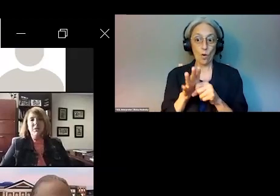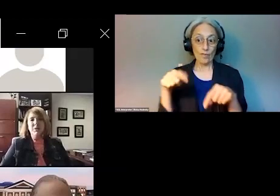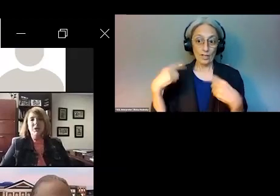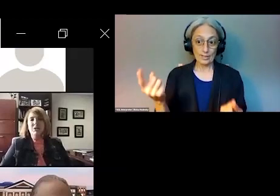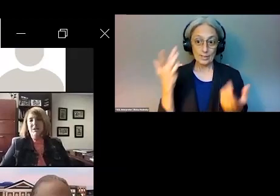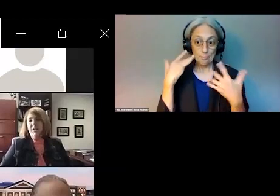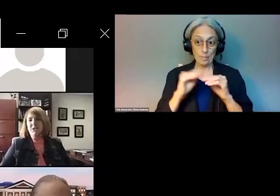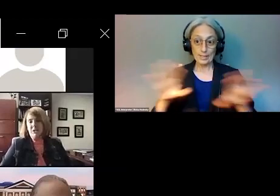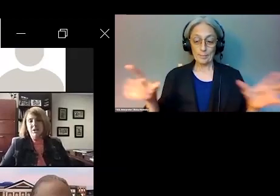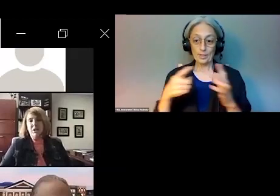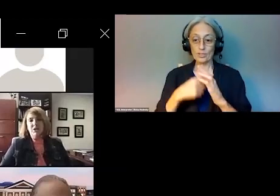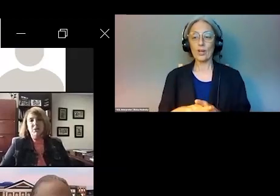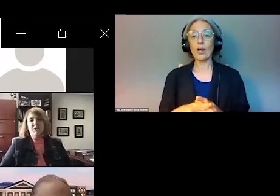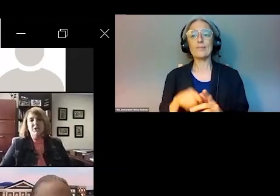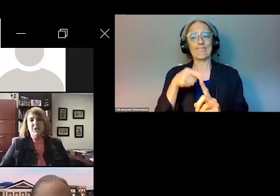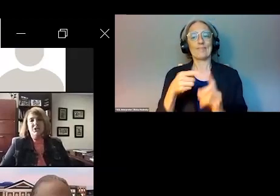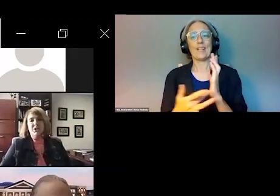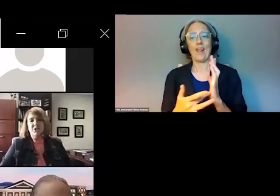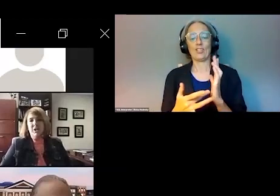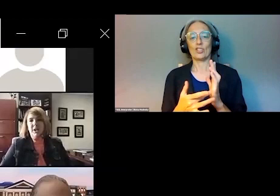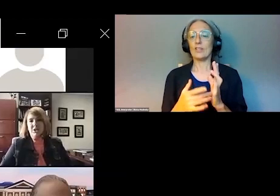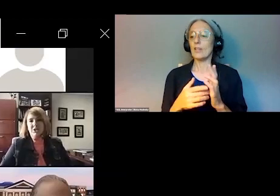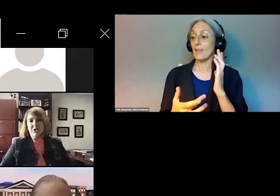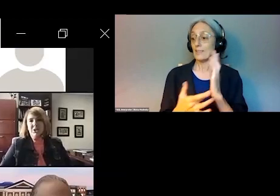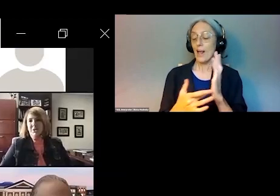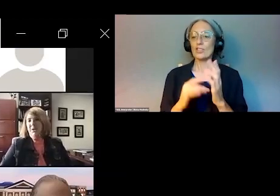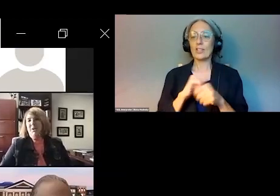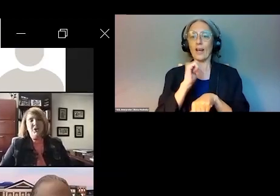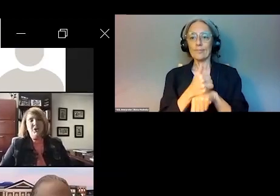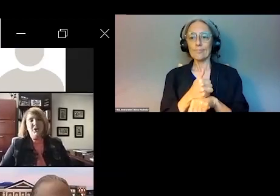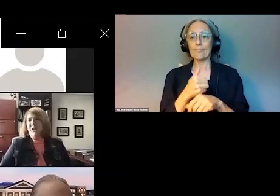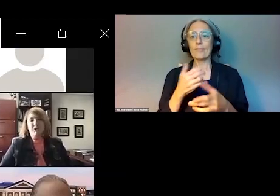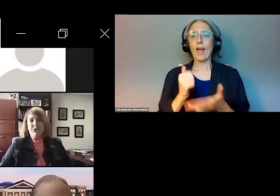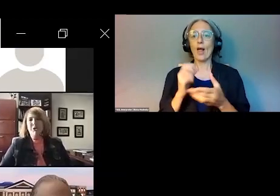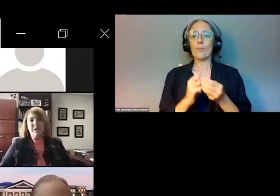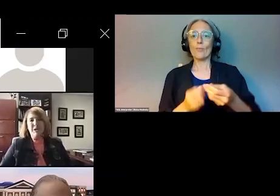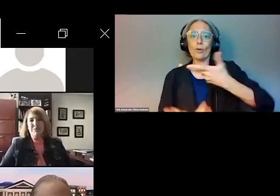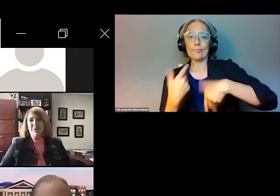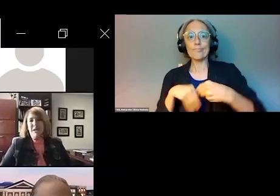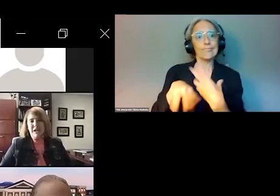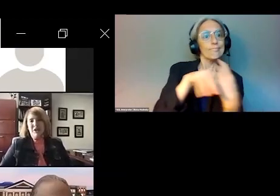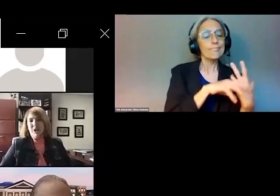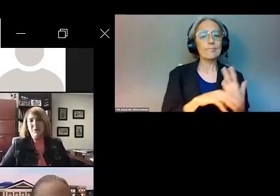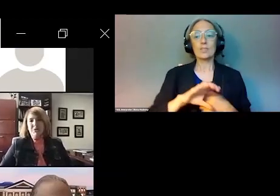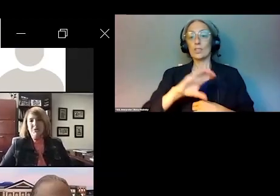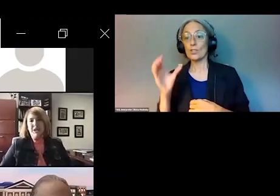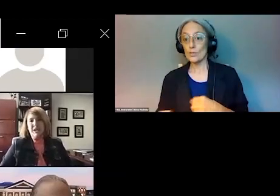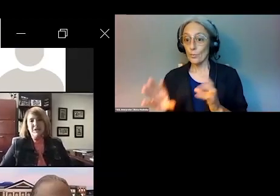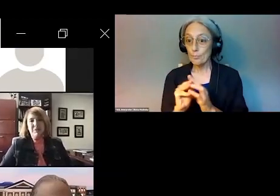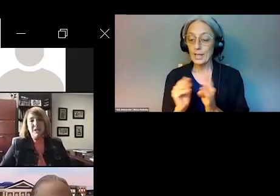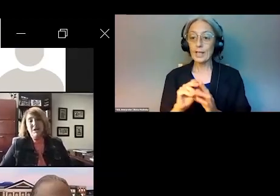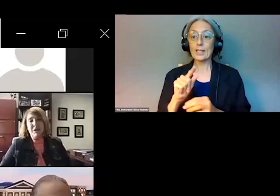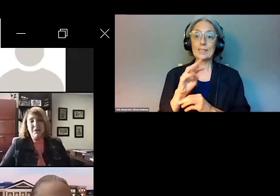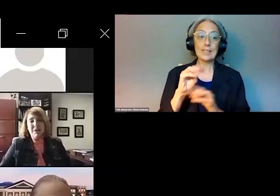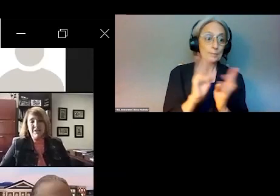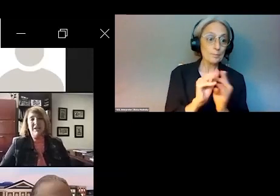is how can we use technology to really facilitate social connections. So, another Zoom or Teams meeting, to help people stay